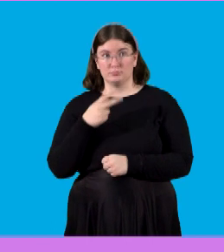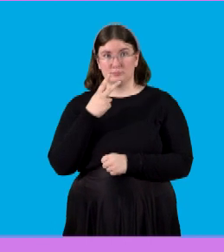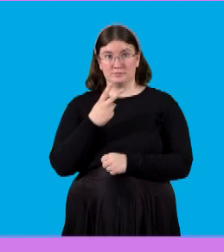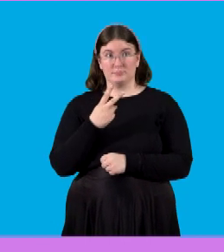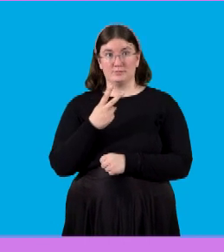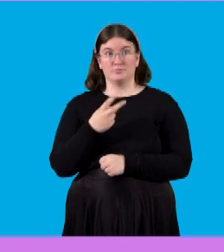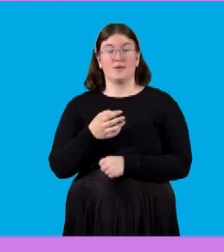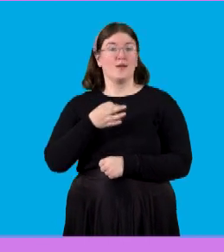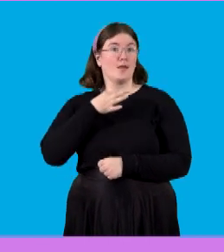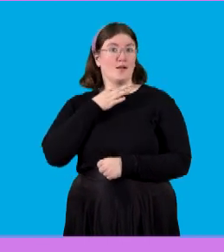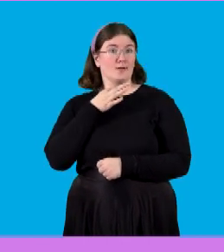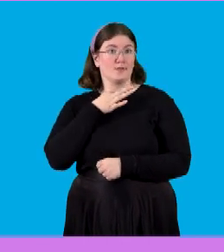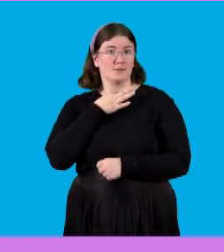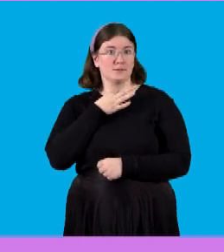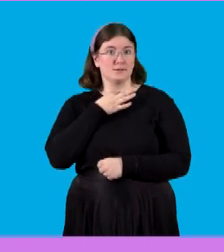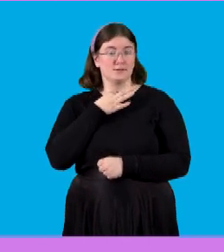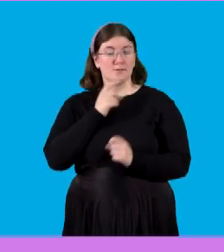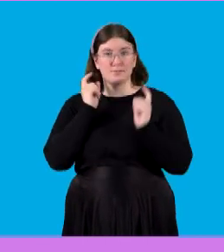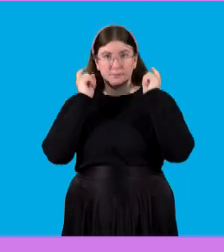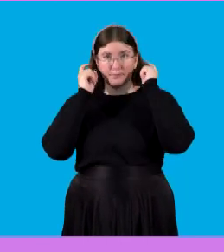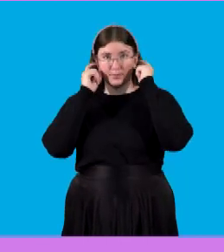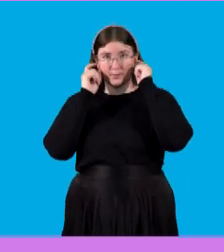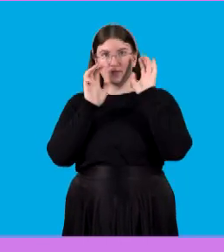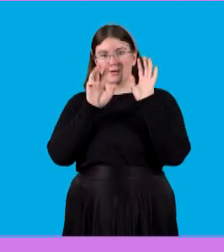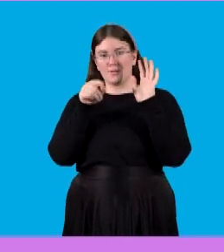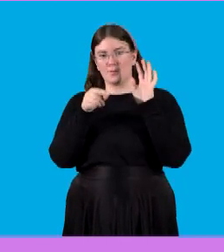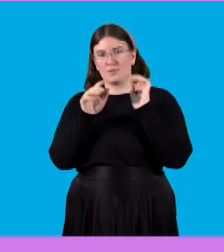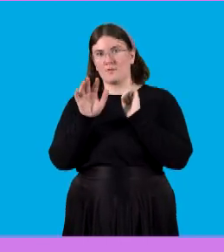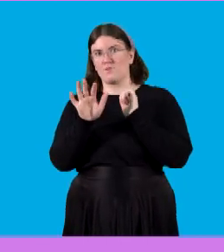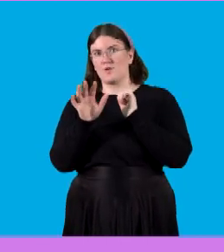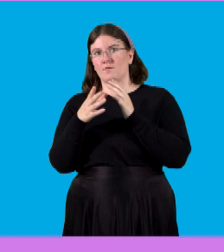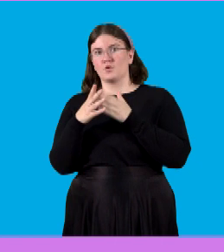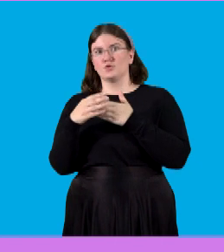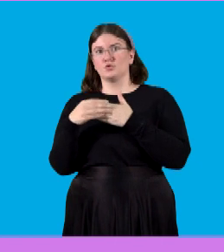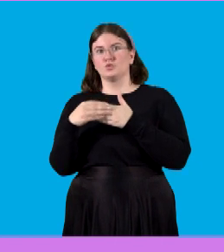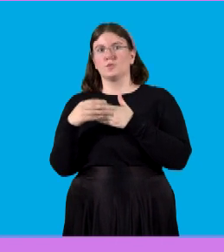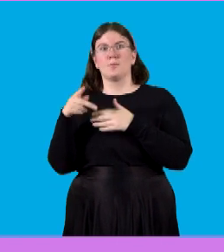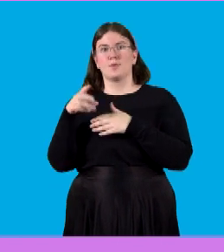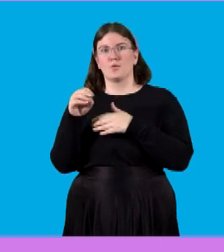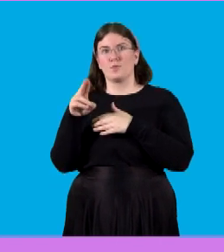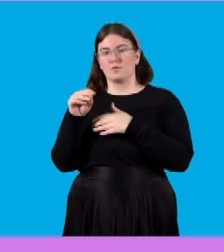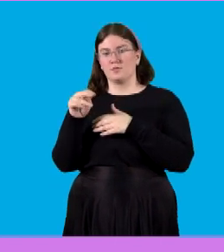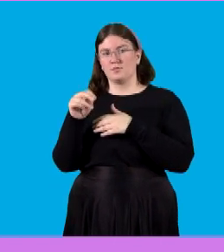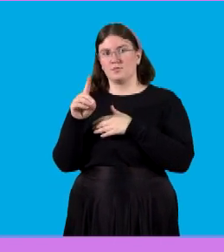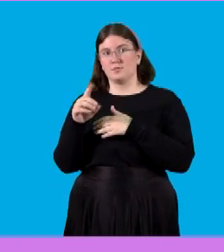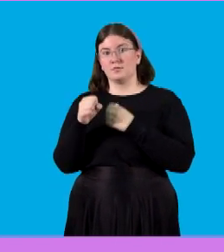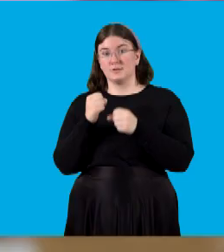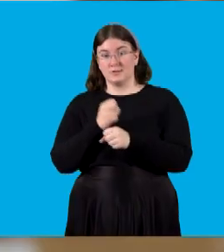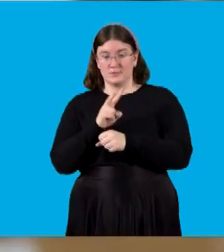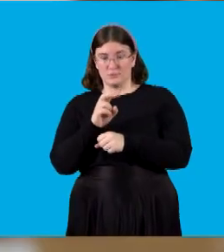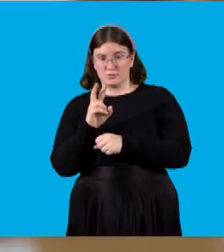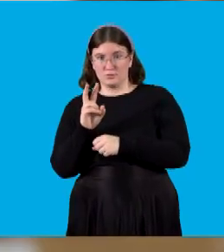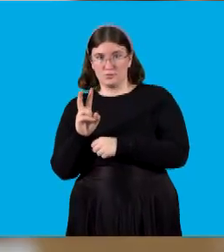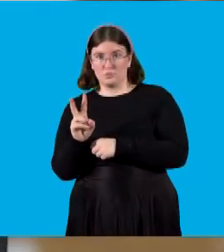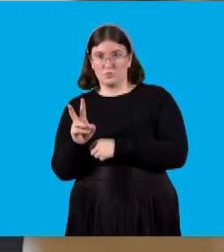in Manchester, England, a standard pair of earphones cost $9.50 in 2022. So I want to see what's the equivalent in